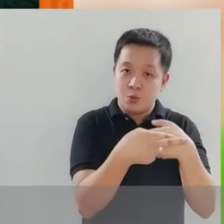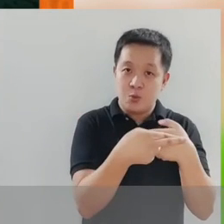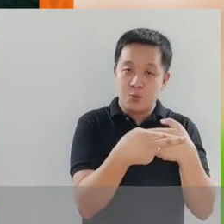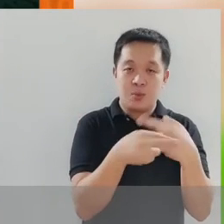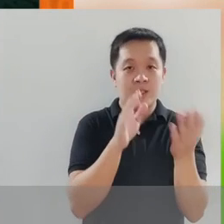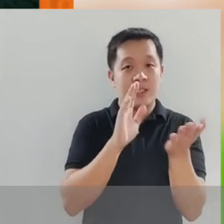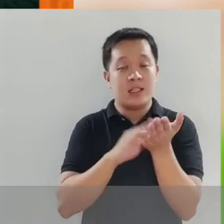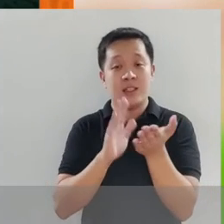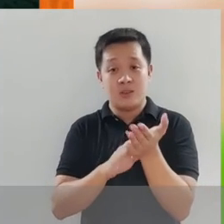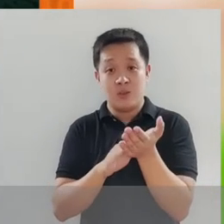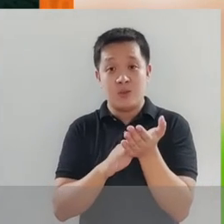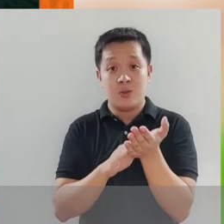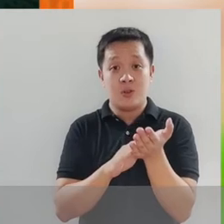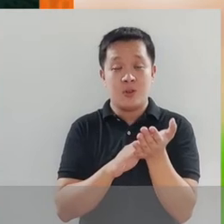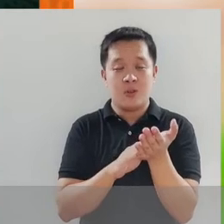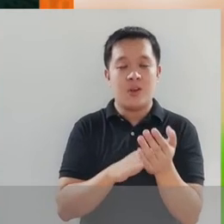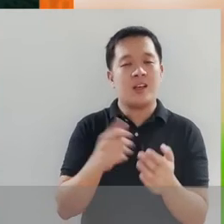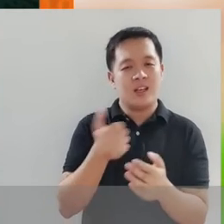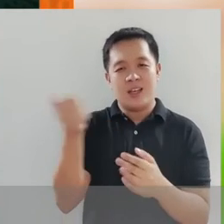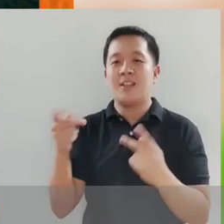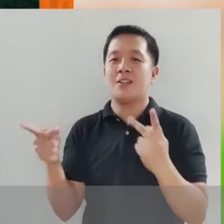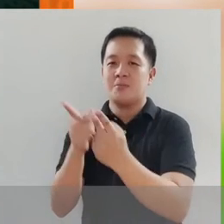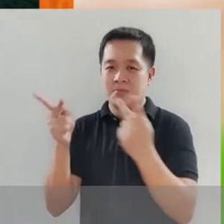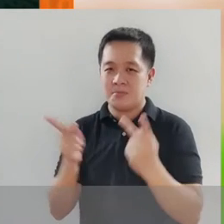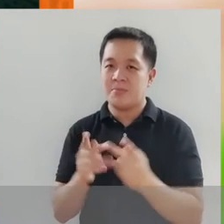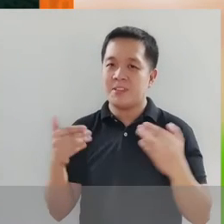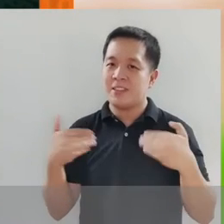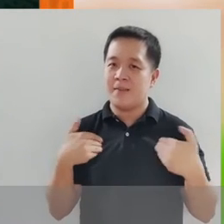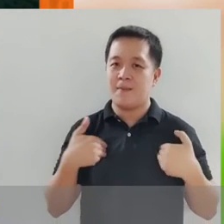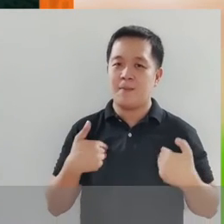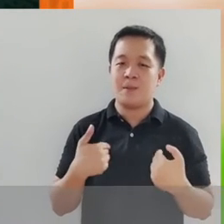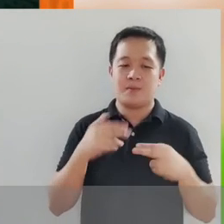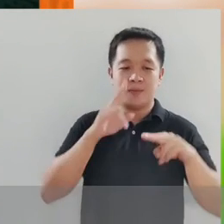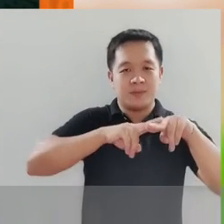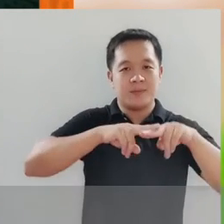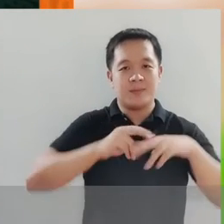or in school, and in some other places.